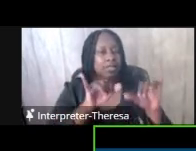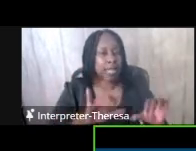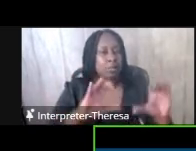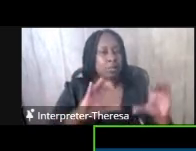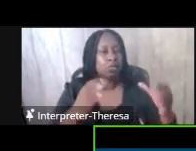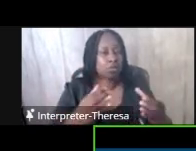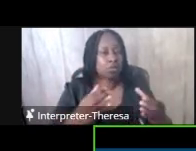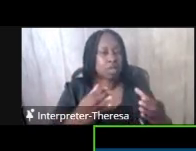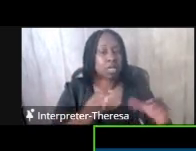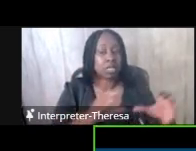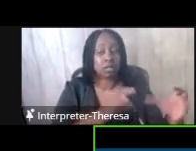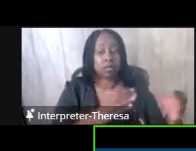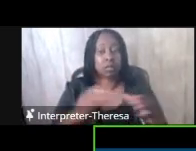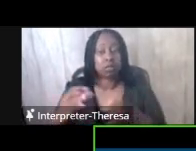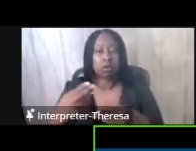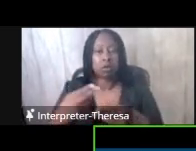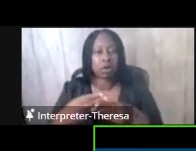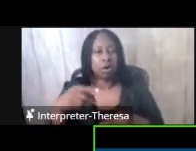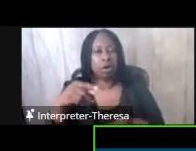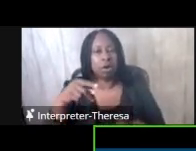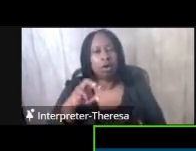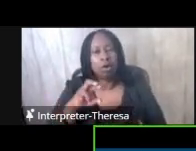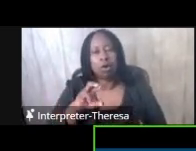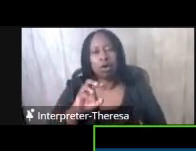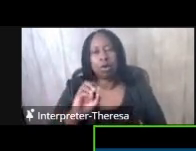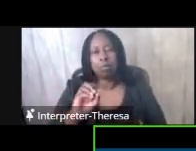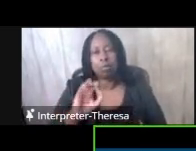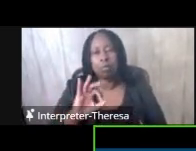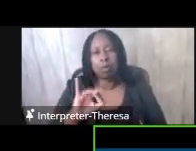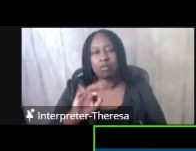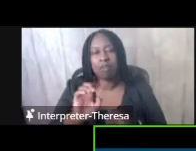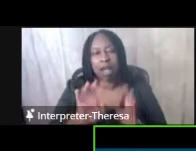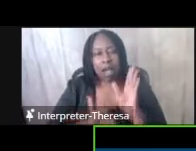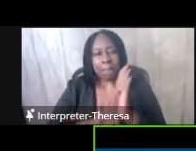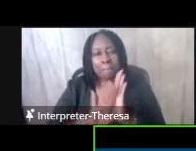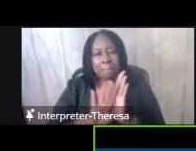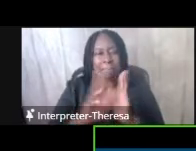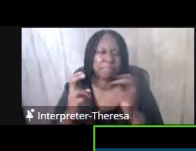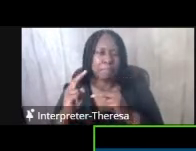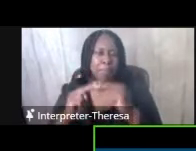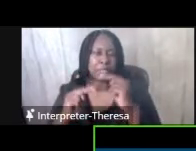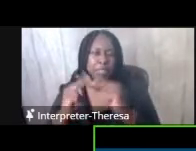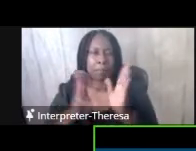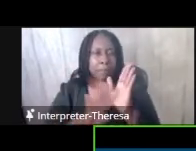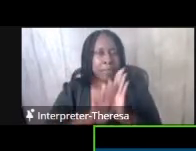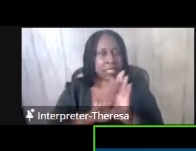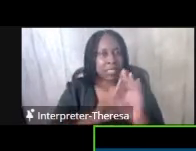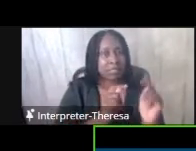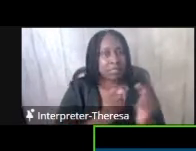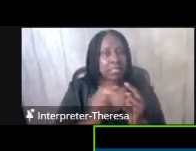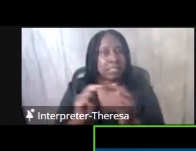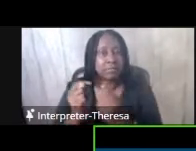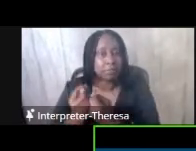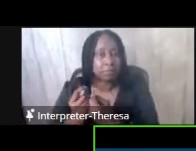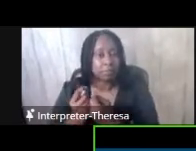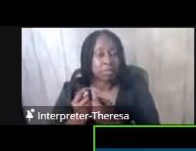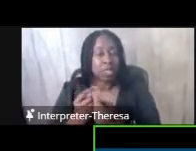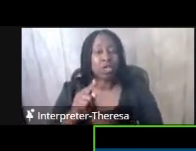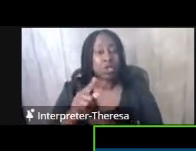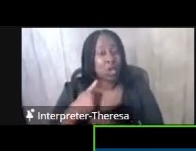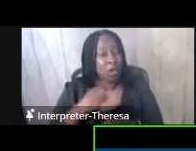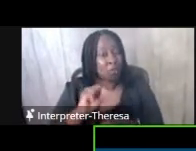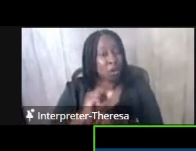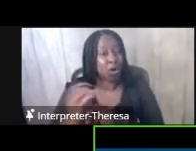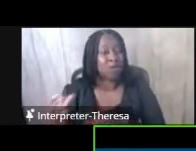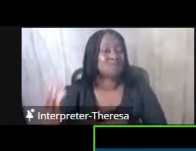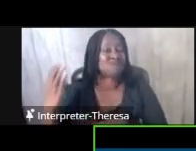teams. So you're going to reunite with your profile building team. And you have some work to do in there. You're going to review the profiles because, as Donnie said, we may have